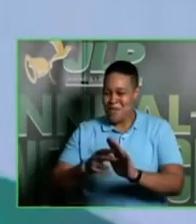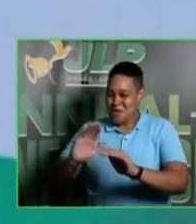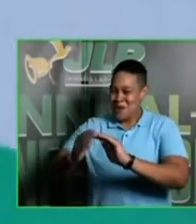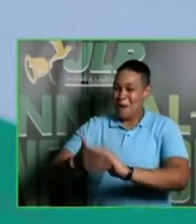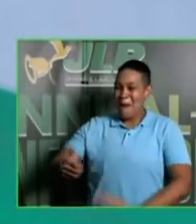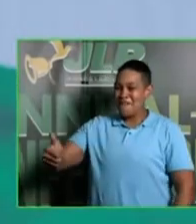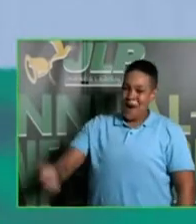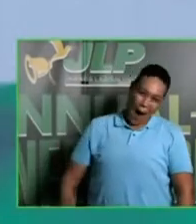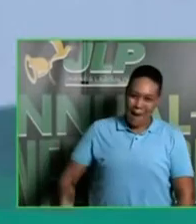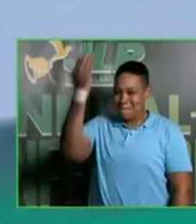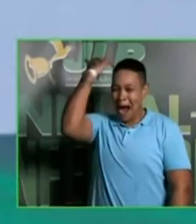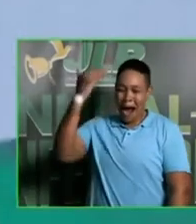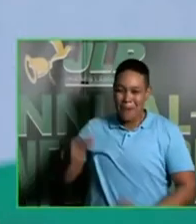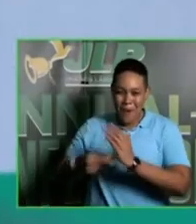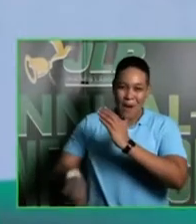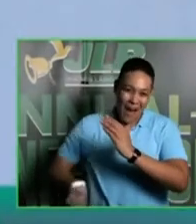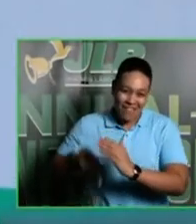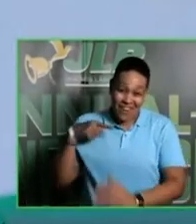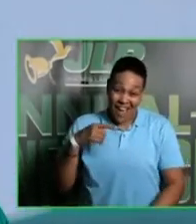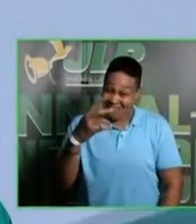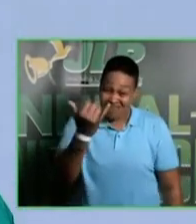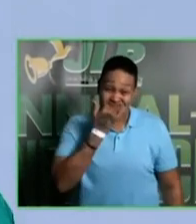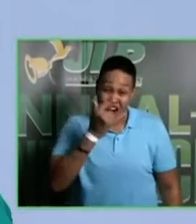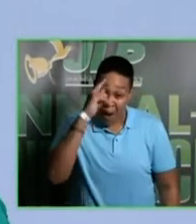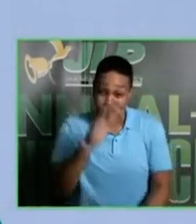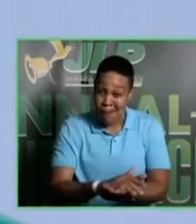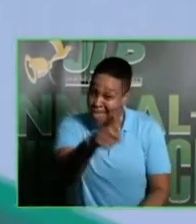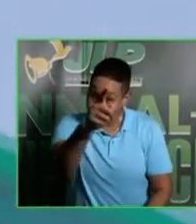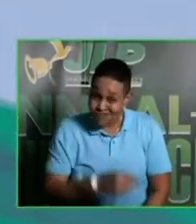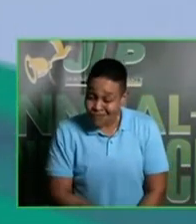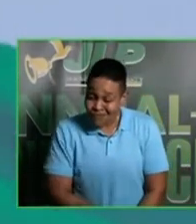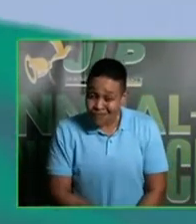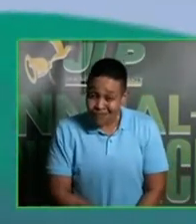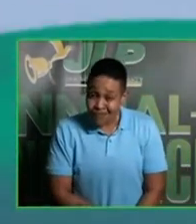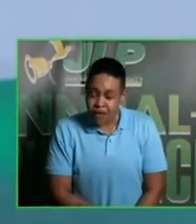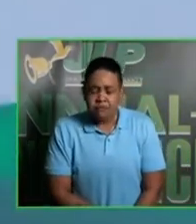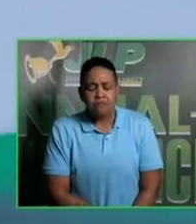a better quality of life.